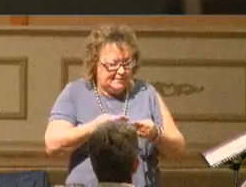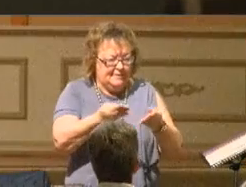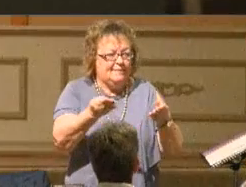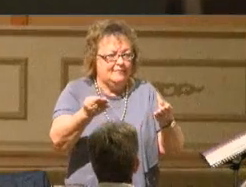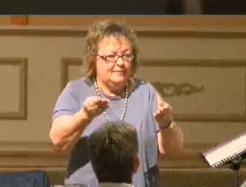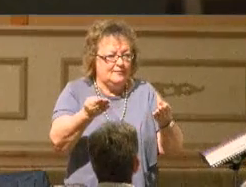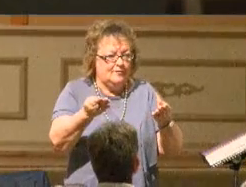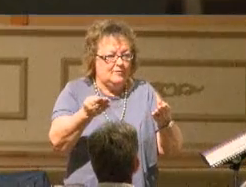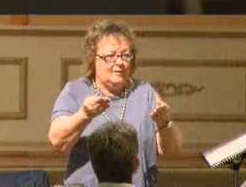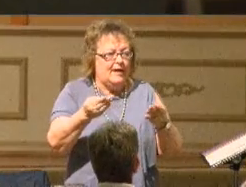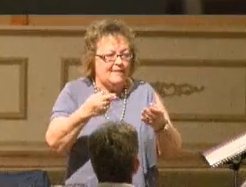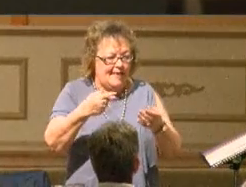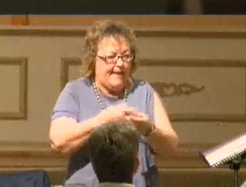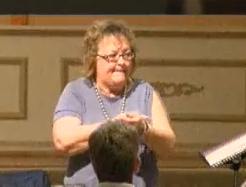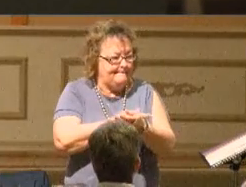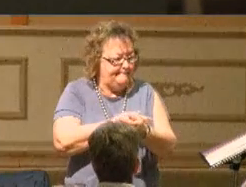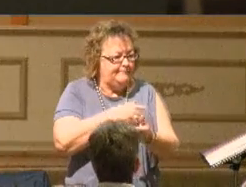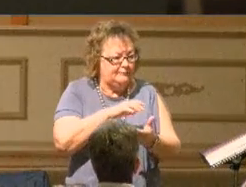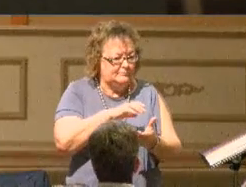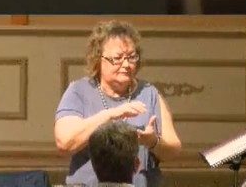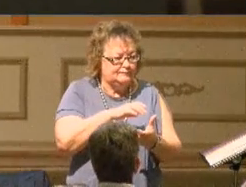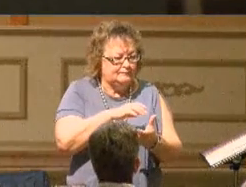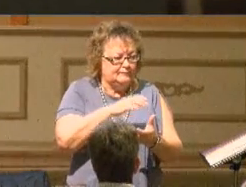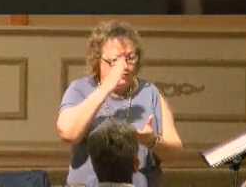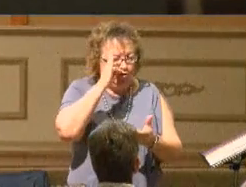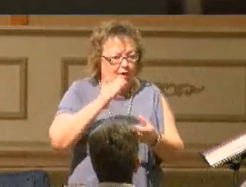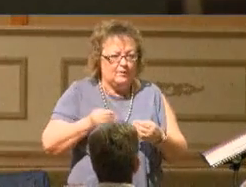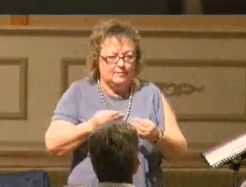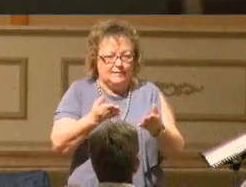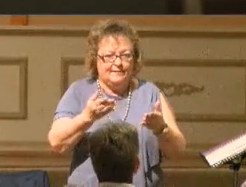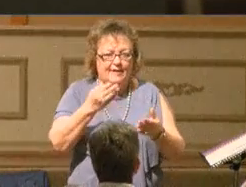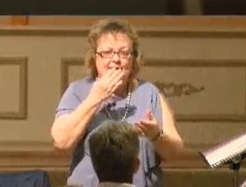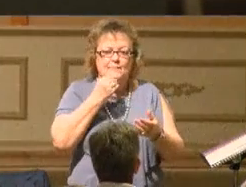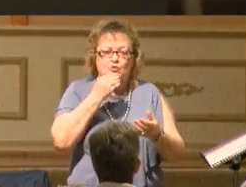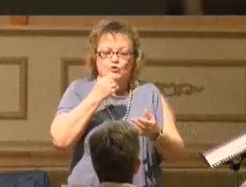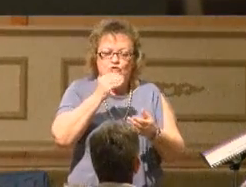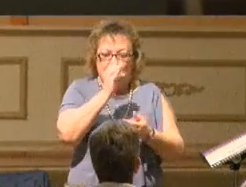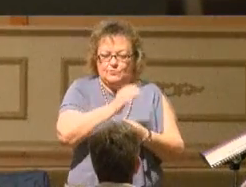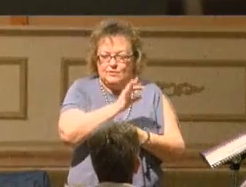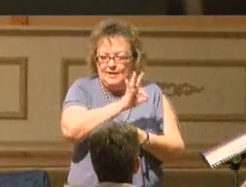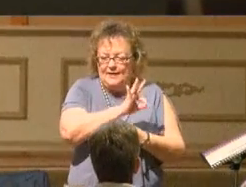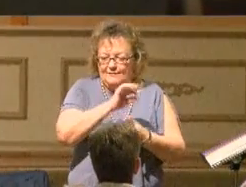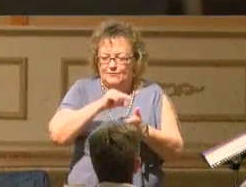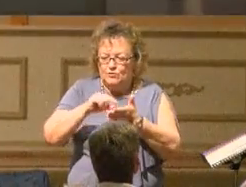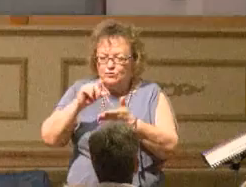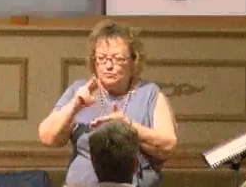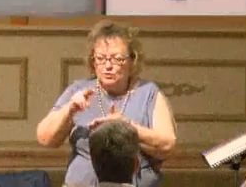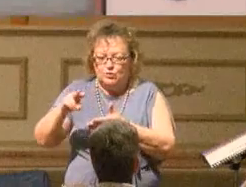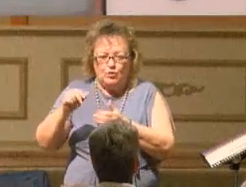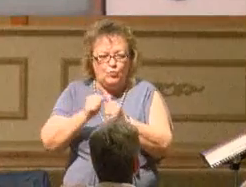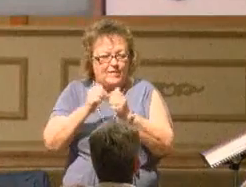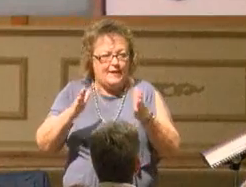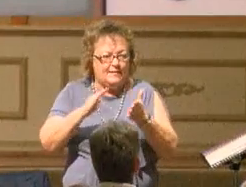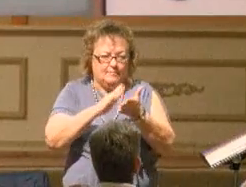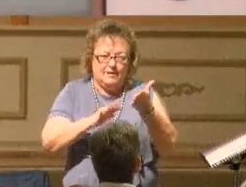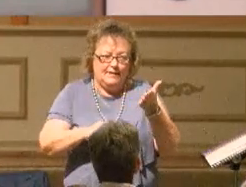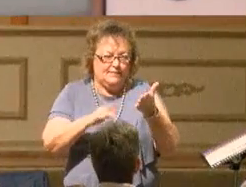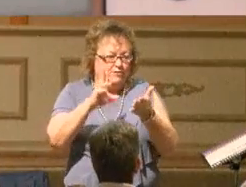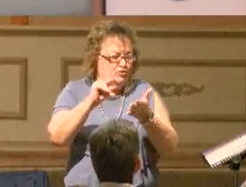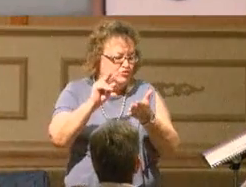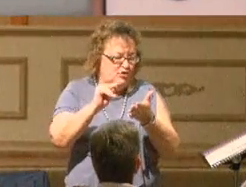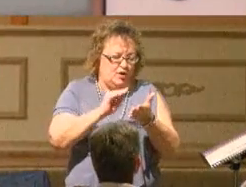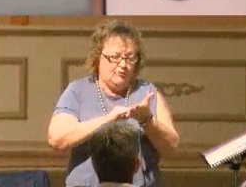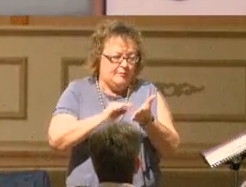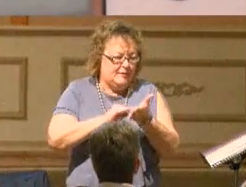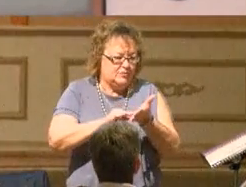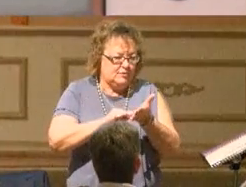will provide himself a lamb. Hebrews 9:22 says, "Without shedding of blood is no remission." 1